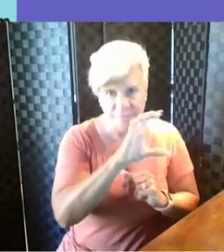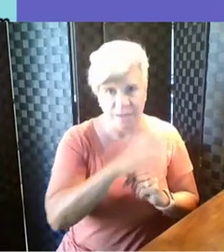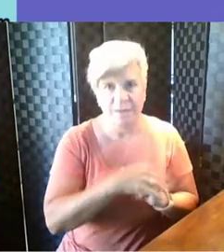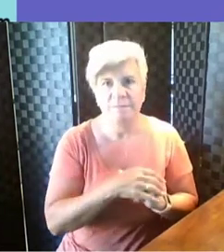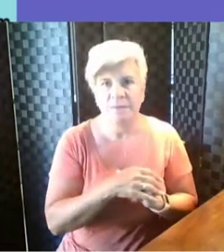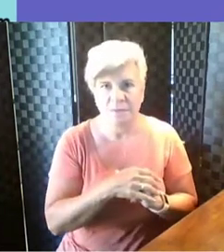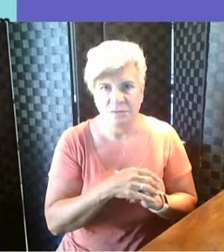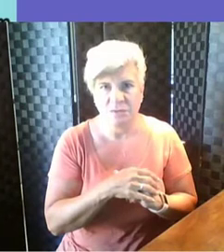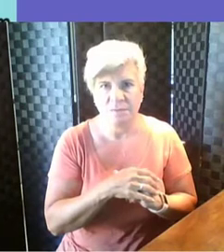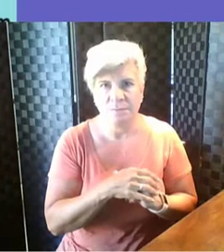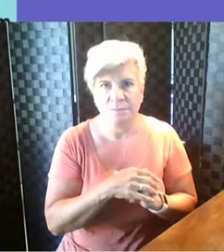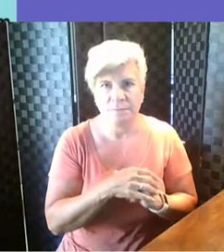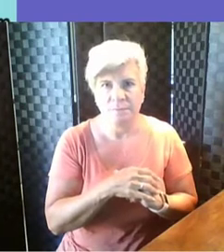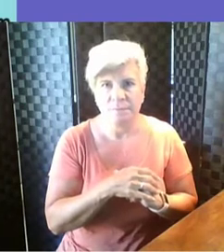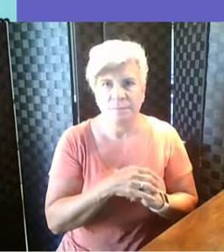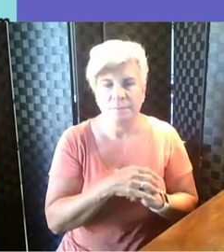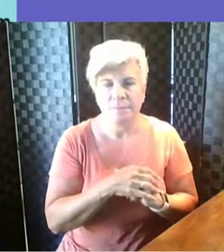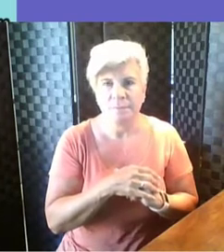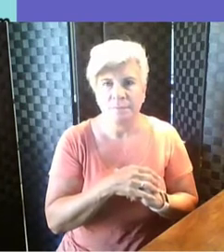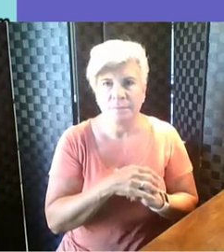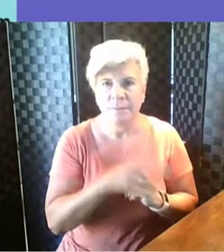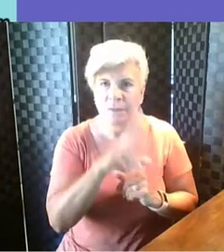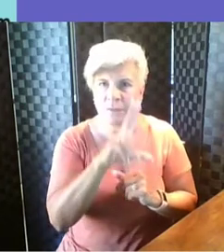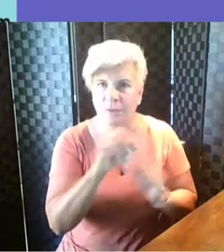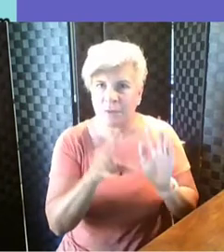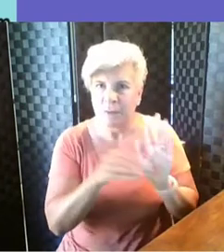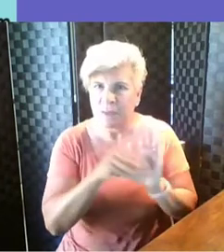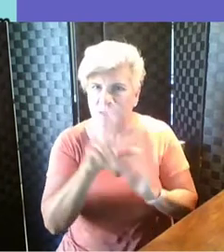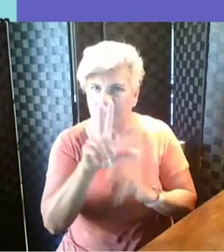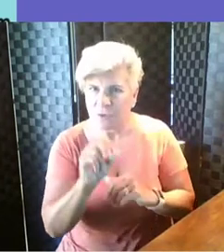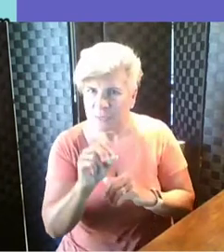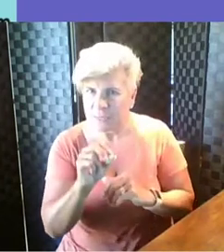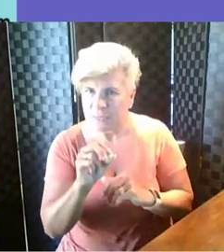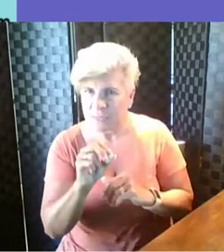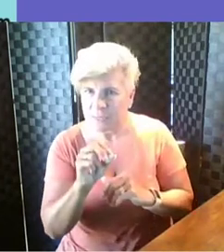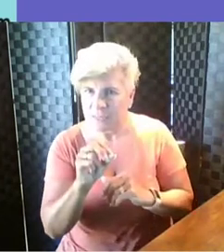Beautiful. 500. 30 plus 30.